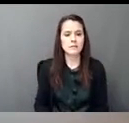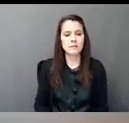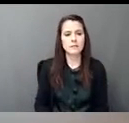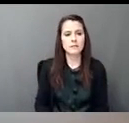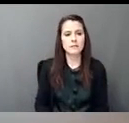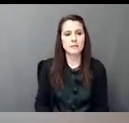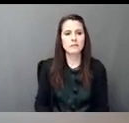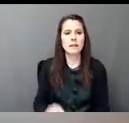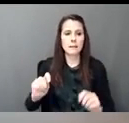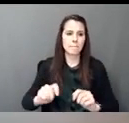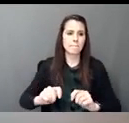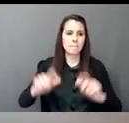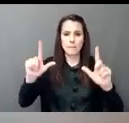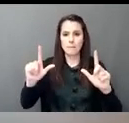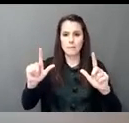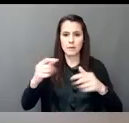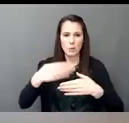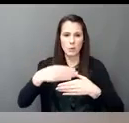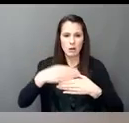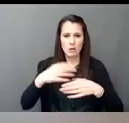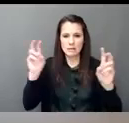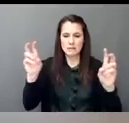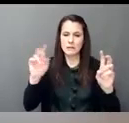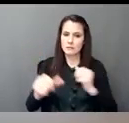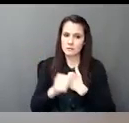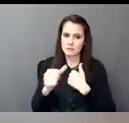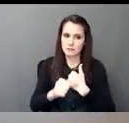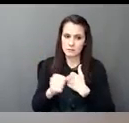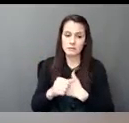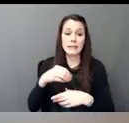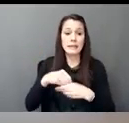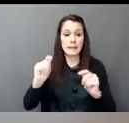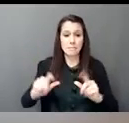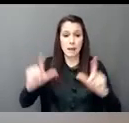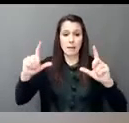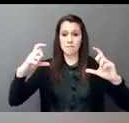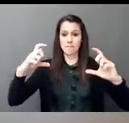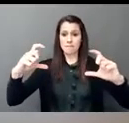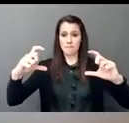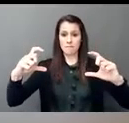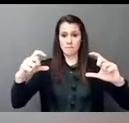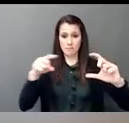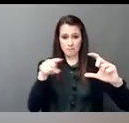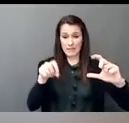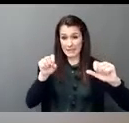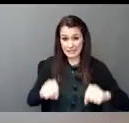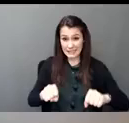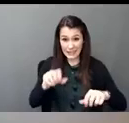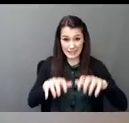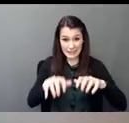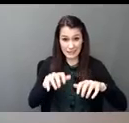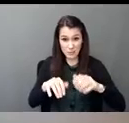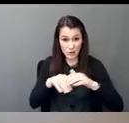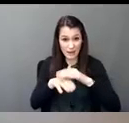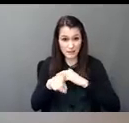pop-up windows are dangerous. In a pop-up window, can the keyboard get to it? So when a pop-up window